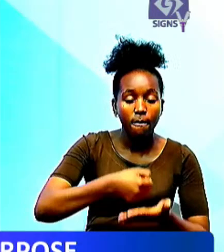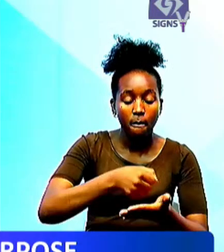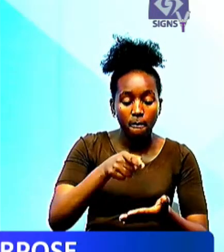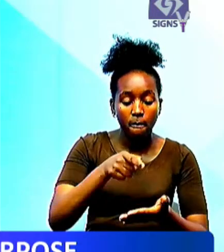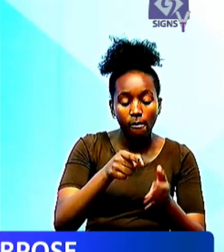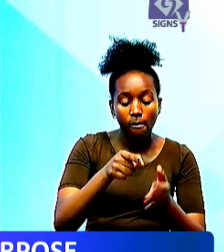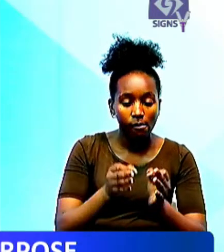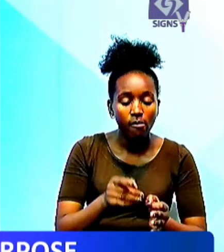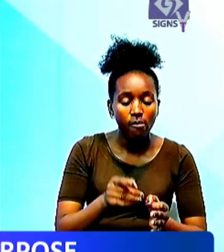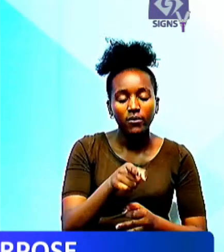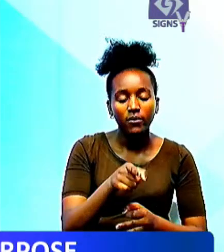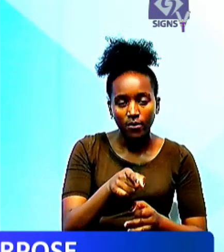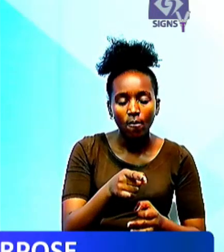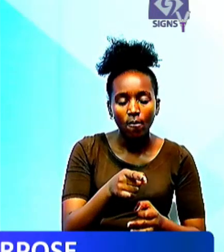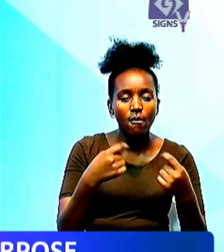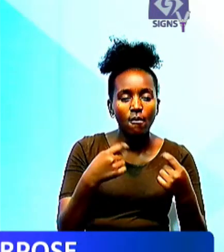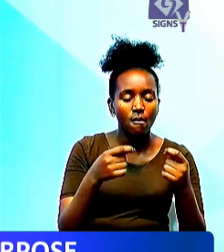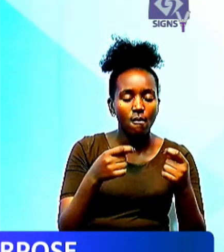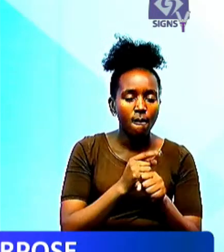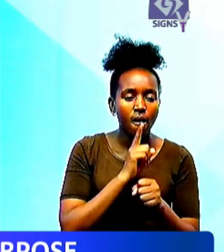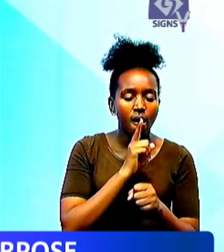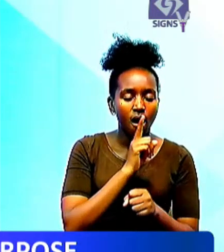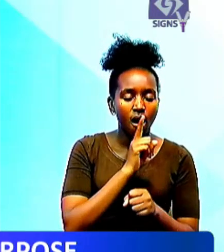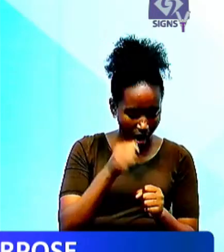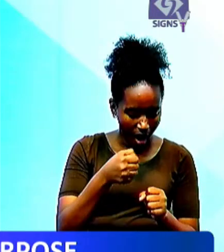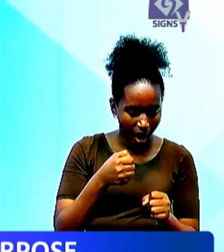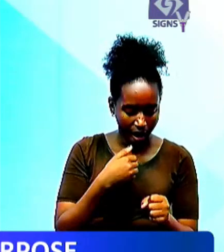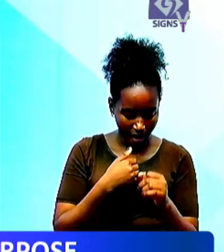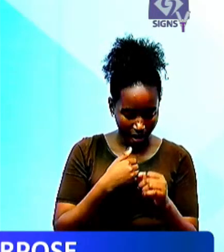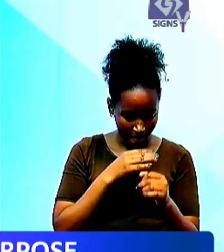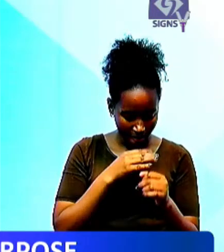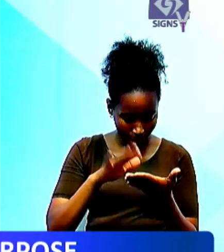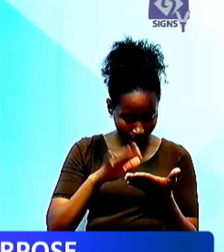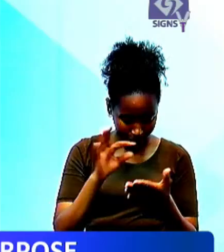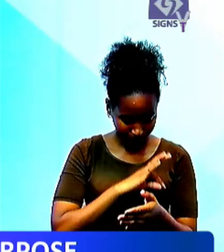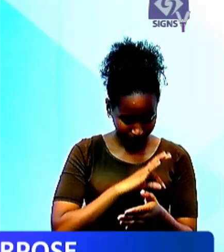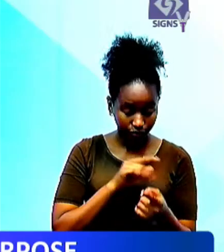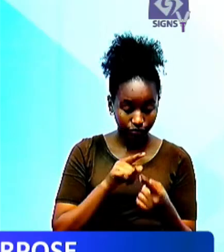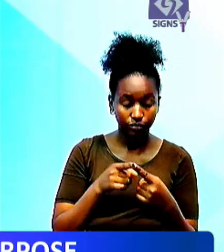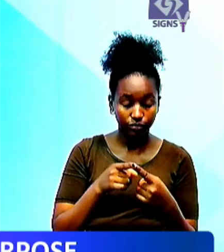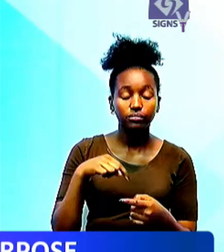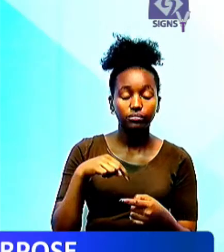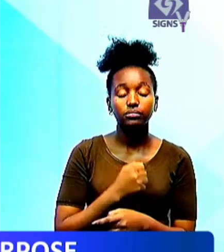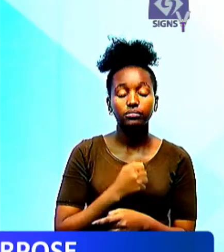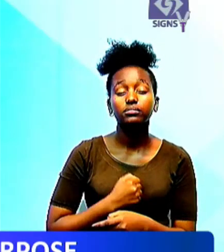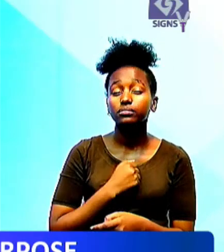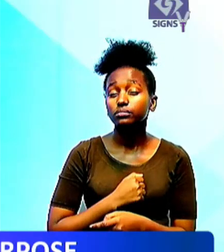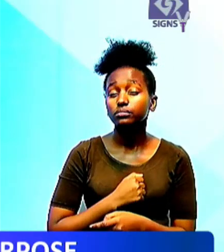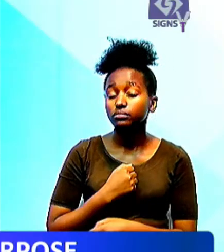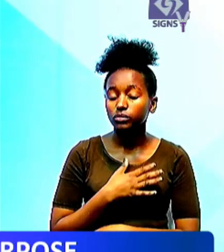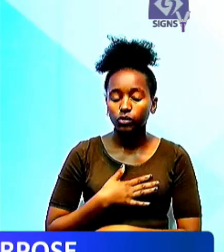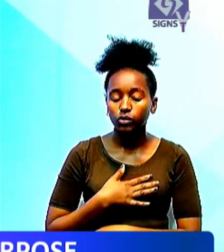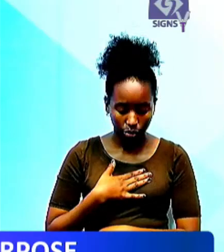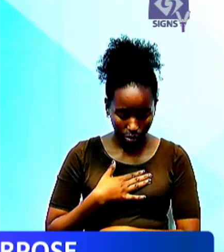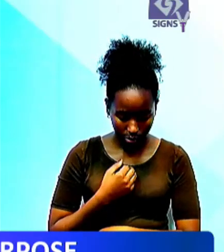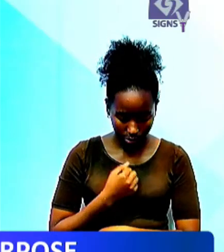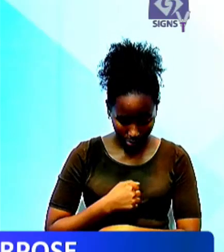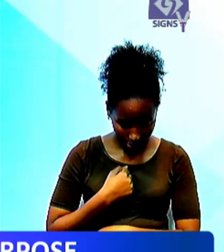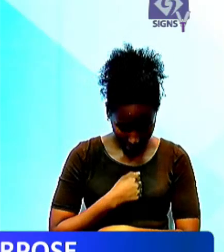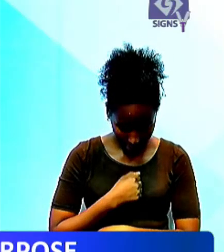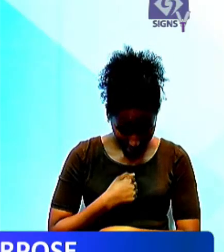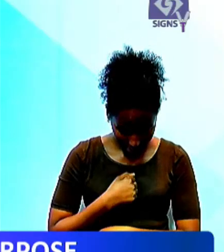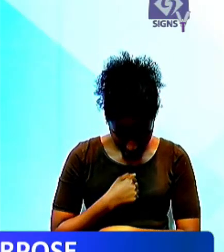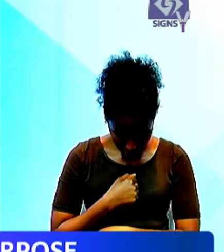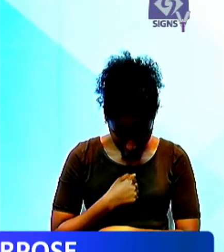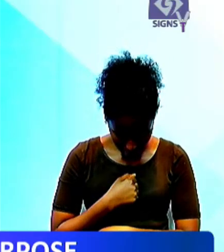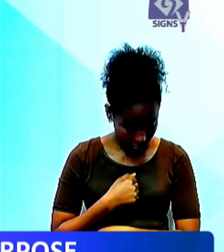the payment maturities of this infrastructure. If you remember last year, one of the fears that we had was a euro bond that was maturing, I